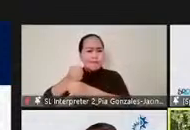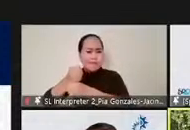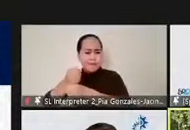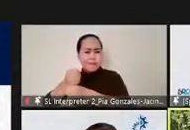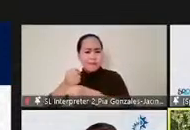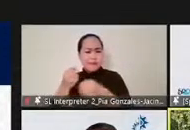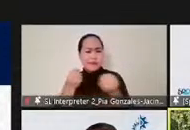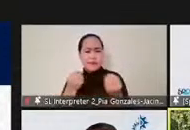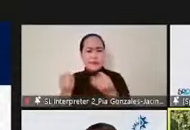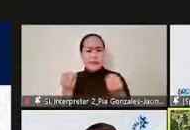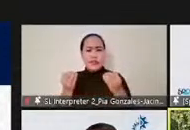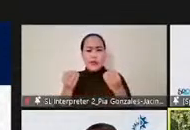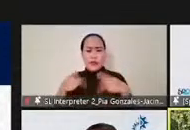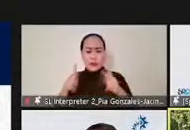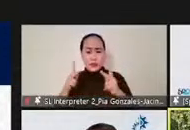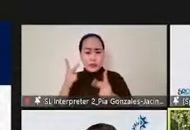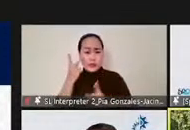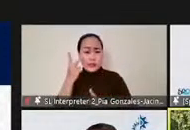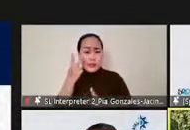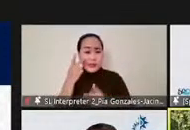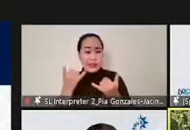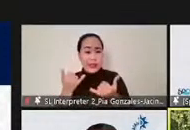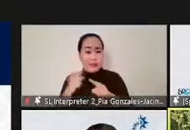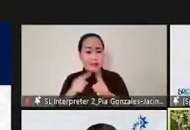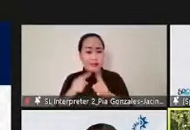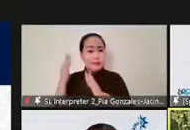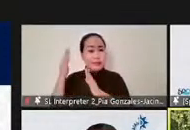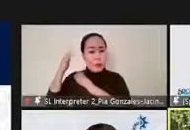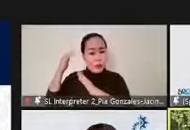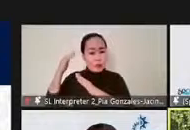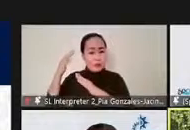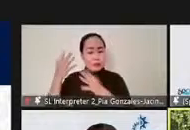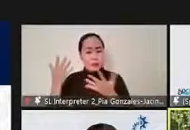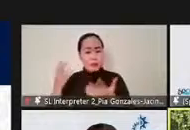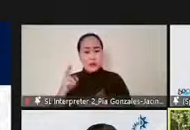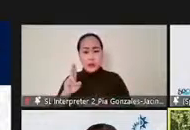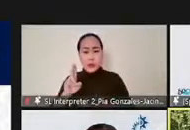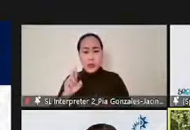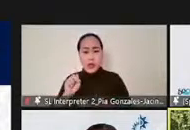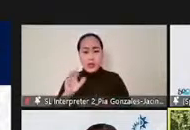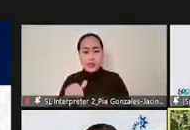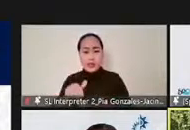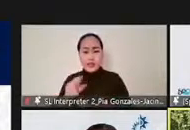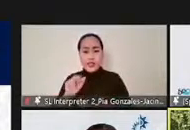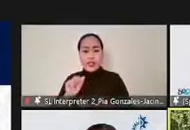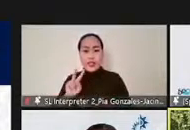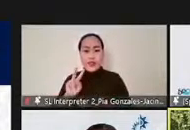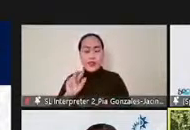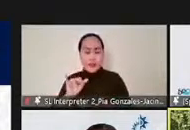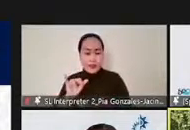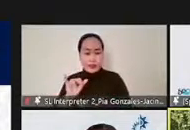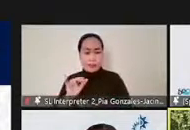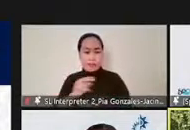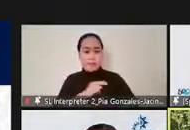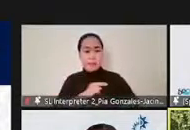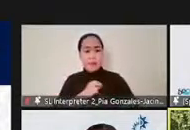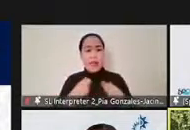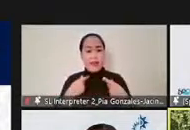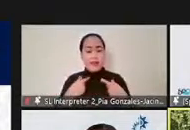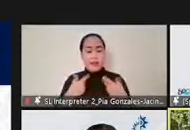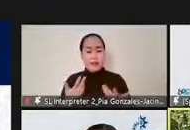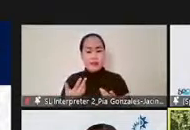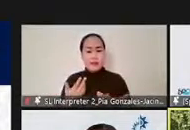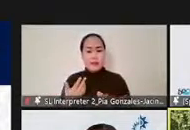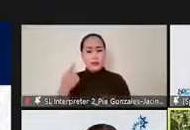lots of opportunities to look for things. We had hoped that the U.S. Navy might come and with some of their equipment during the